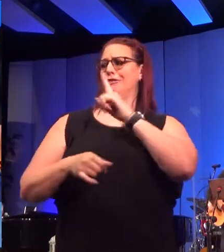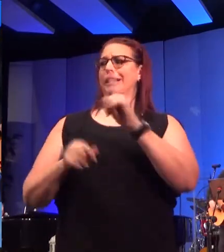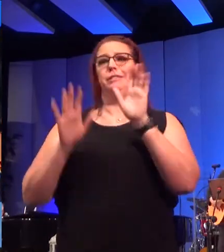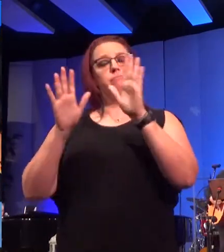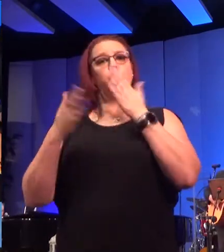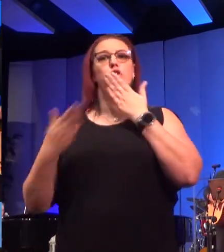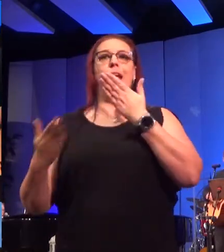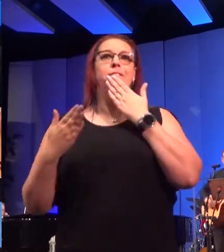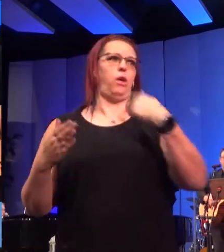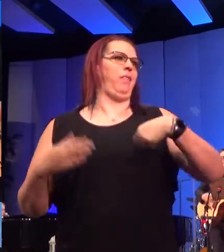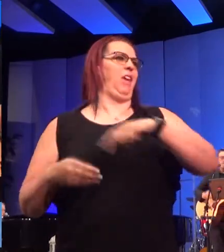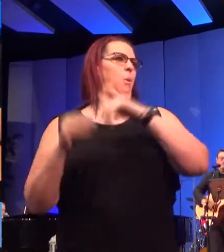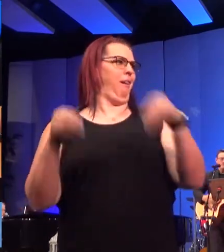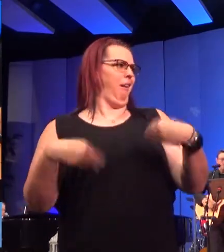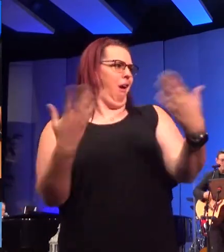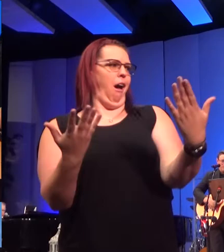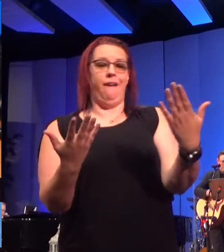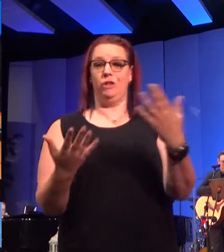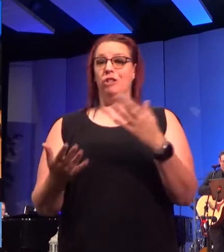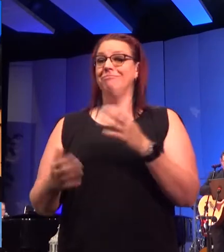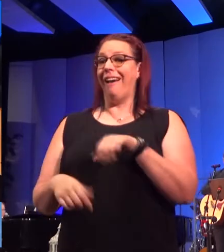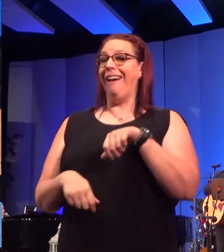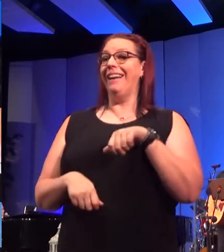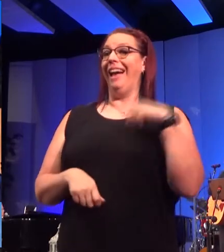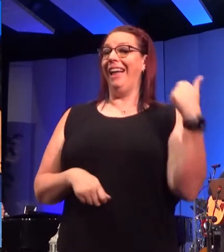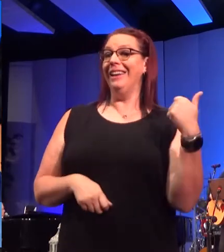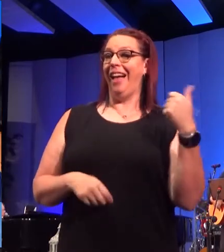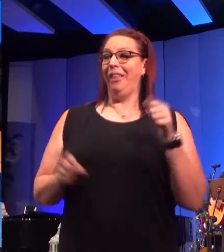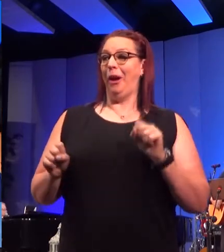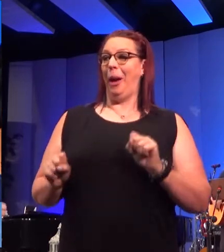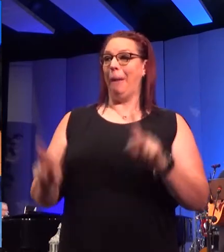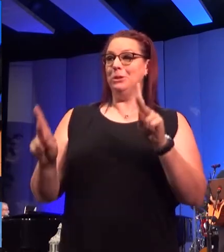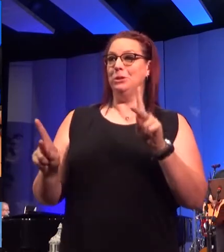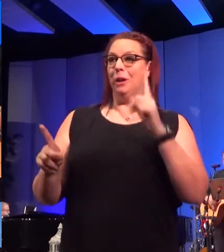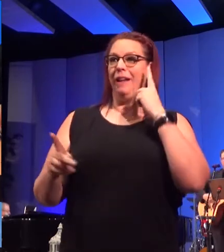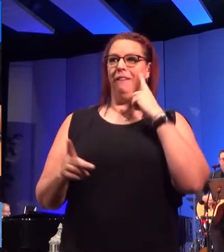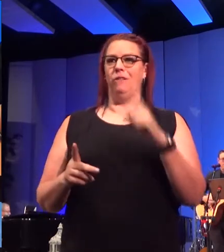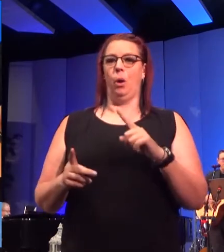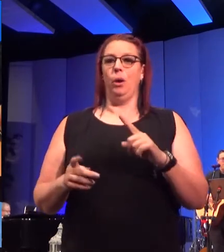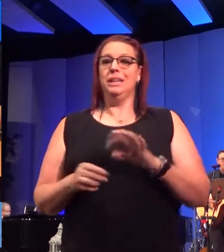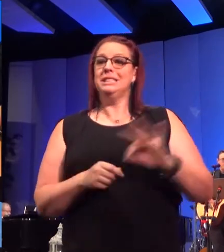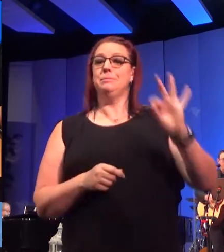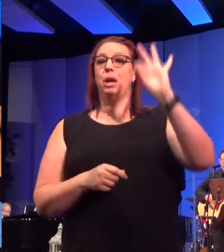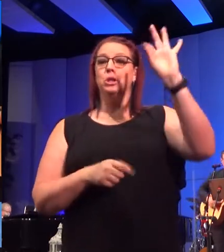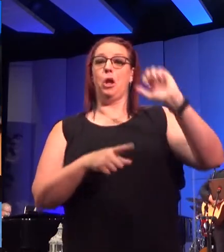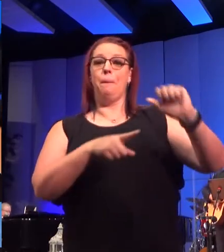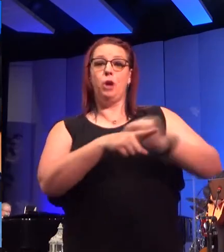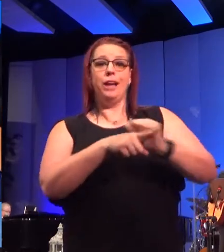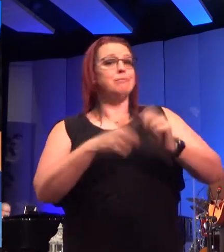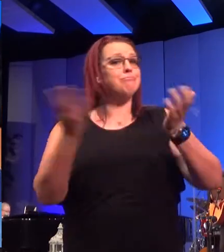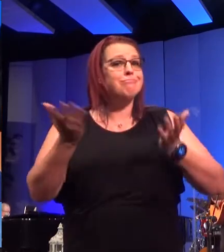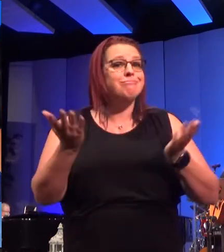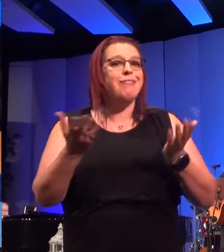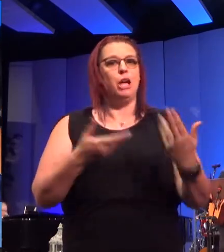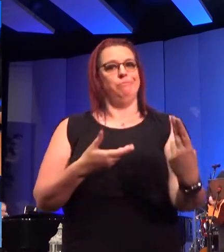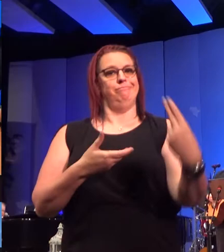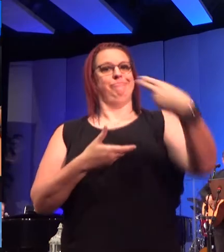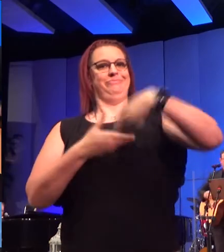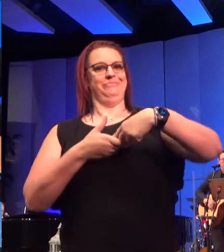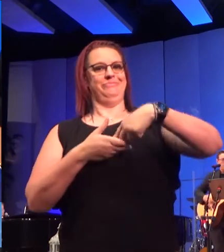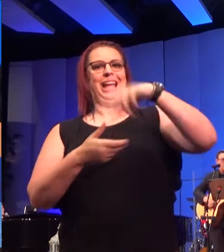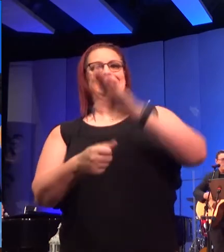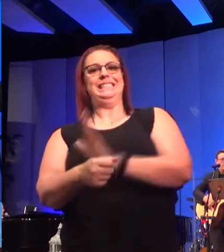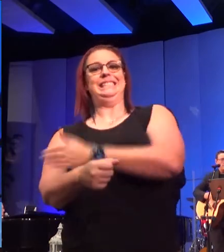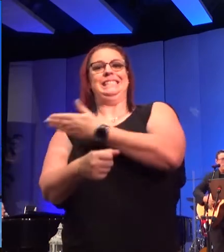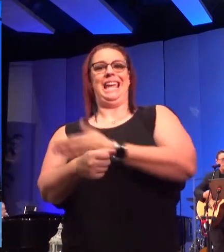you. And here's another opportunity for spiritual practice, and that is to sing together in community. So if it feels comfortable and you want to